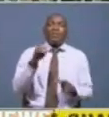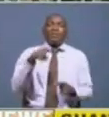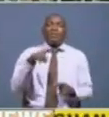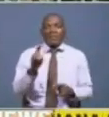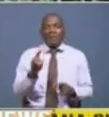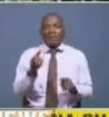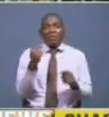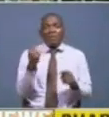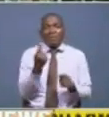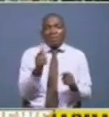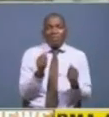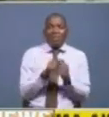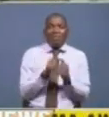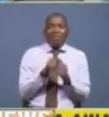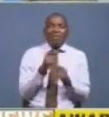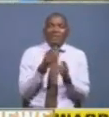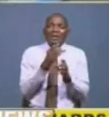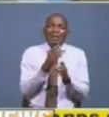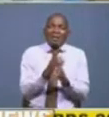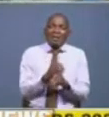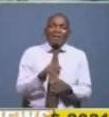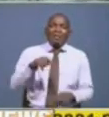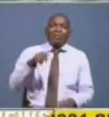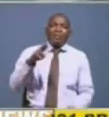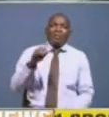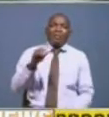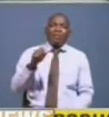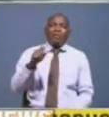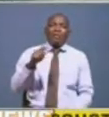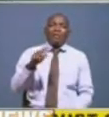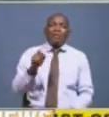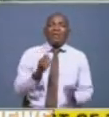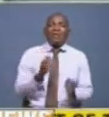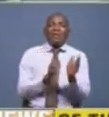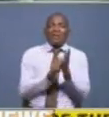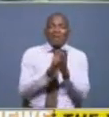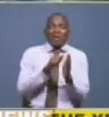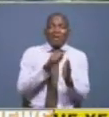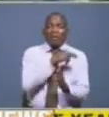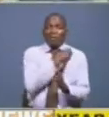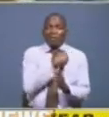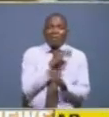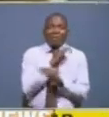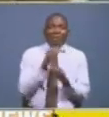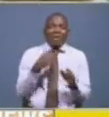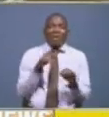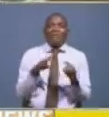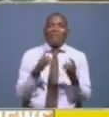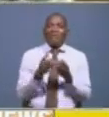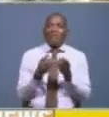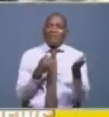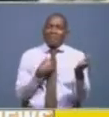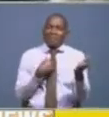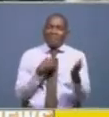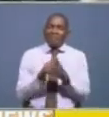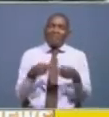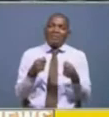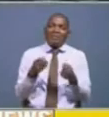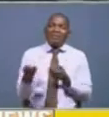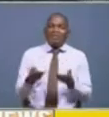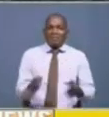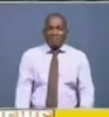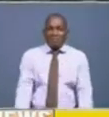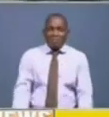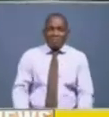the exception of the treatment of prostate cancer. This is because the hospital has no urology unit to offer such